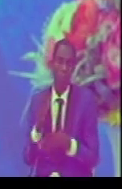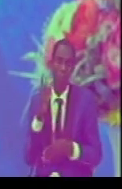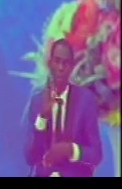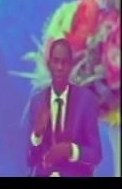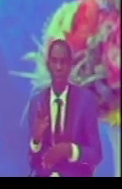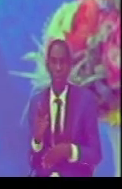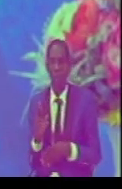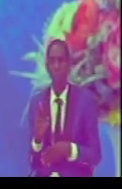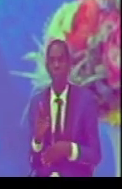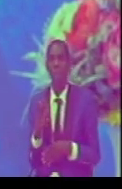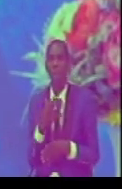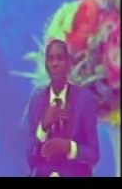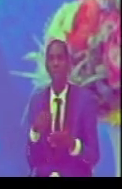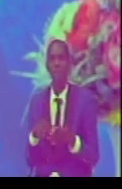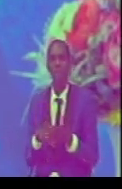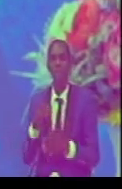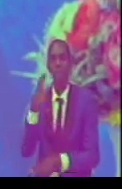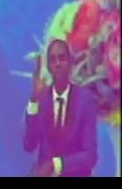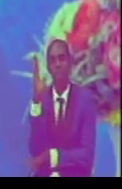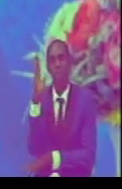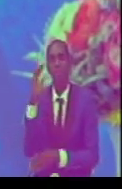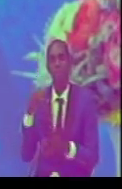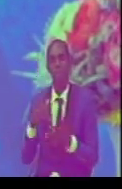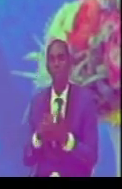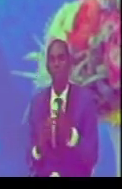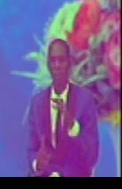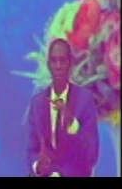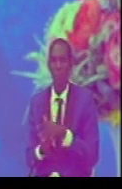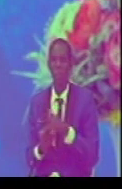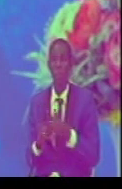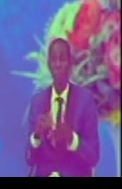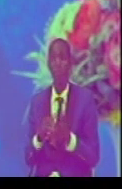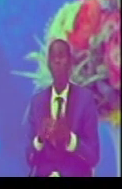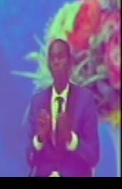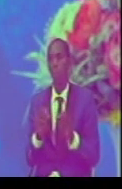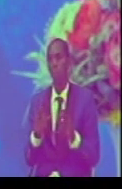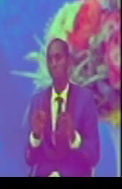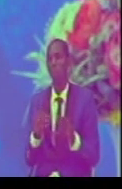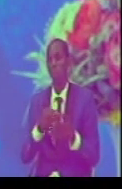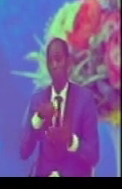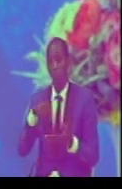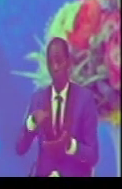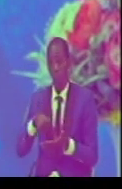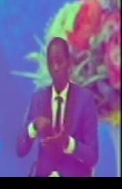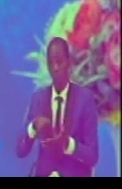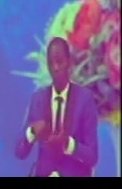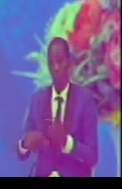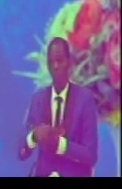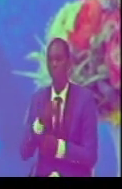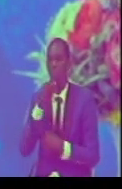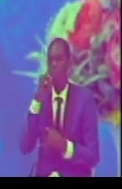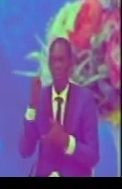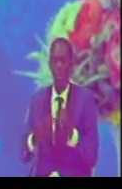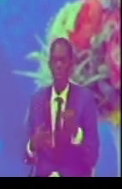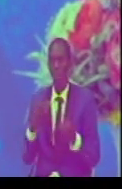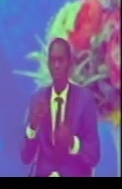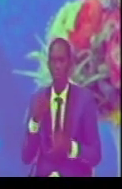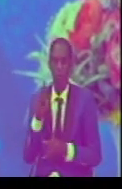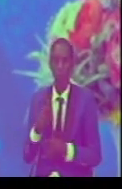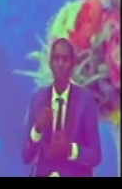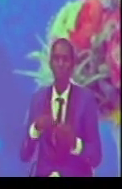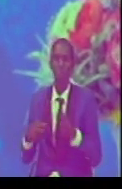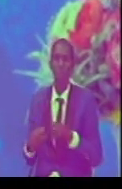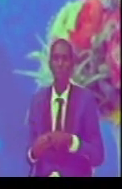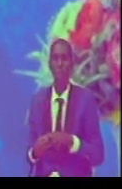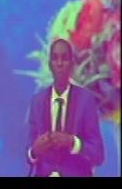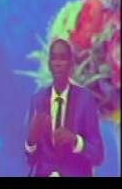me, each time it comes, it goes. And this afternoon, it came up again. I say, yes, you came at the right time. Today is the